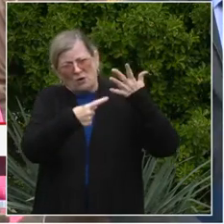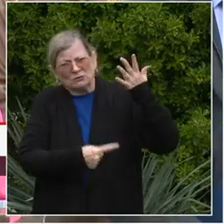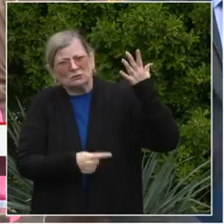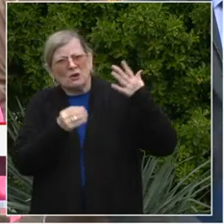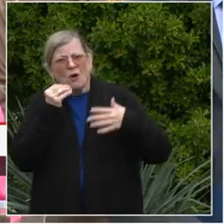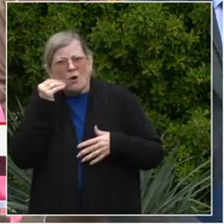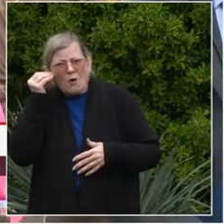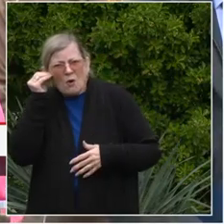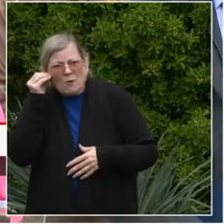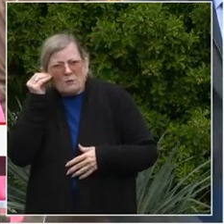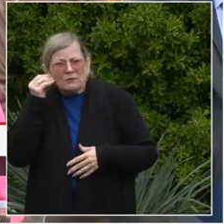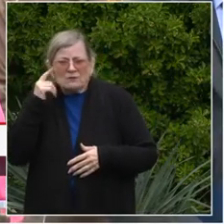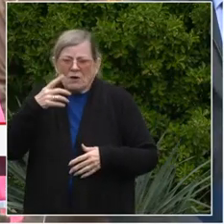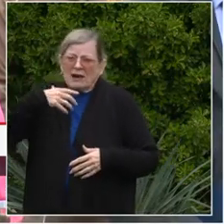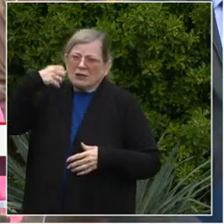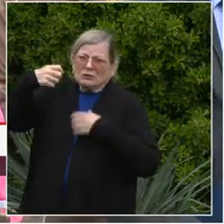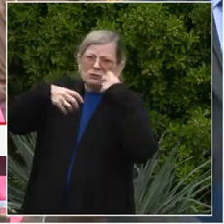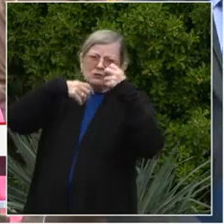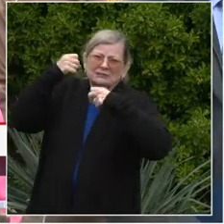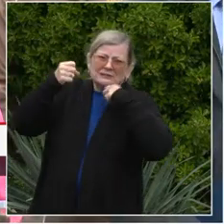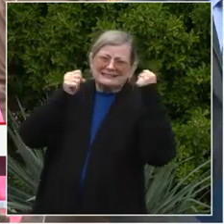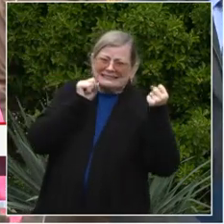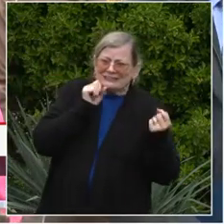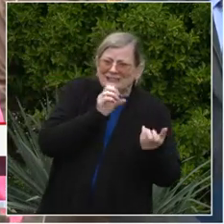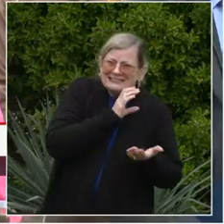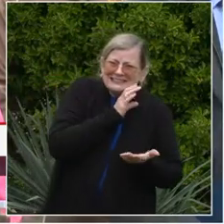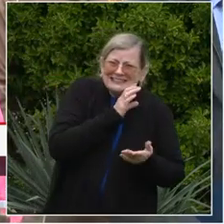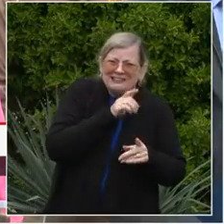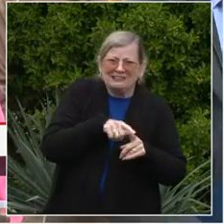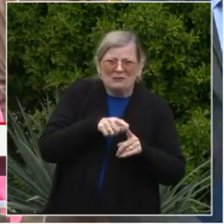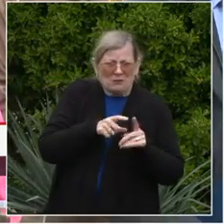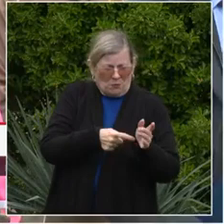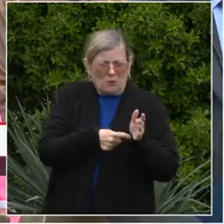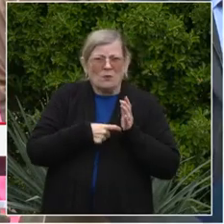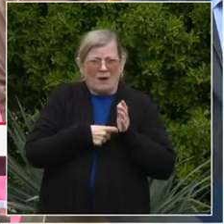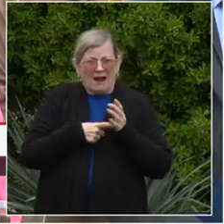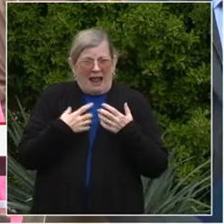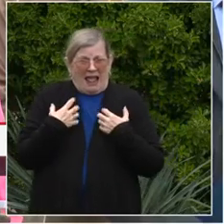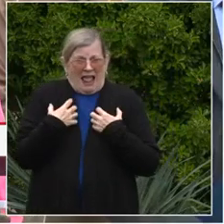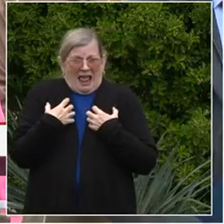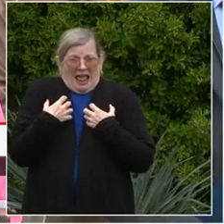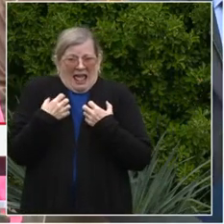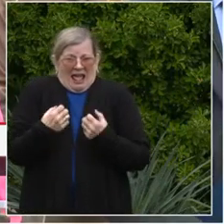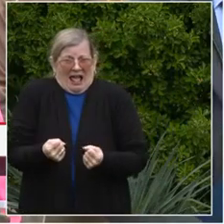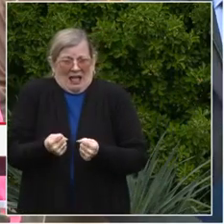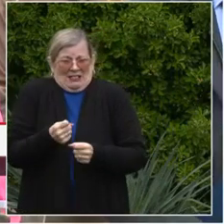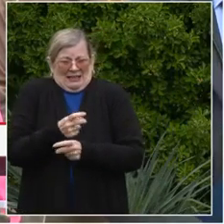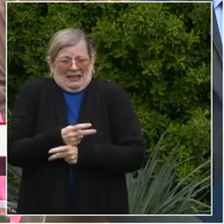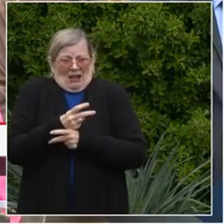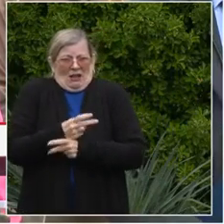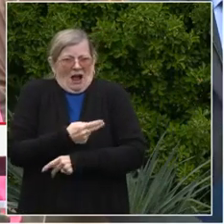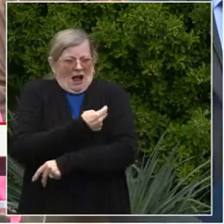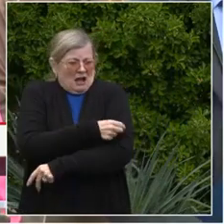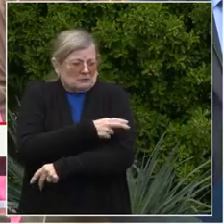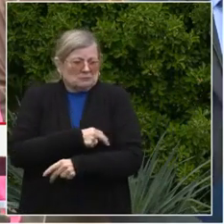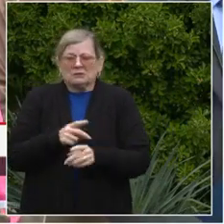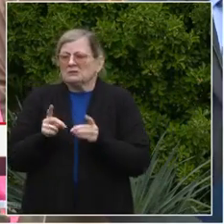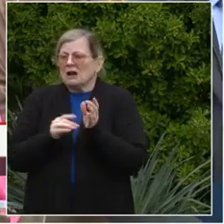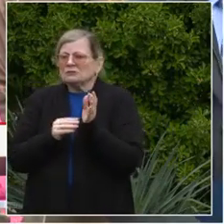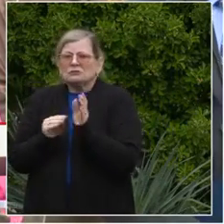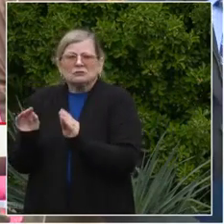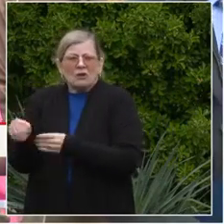our elderly residents live, they're required. Our healthcare facilities, hospitals, doctors' offices, all